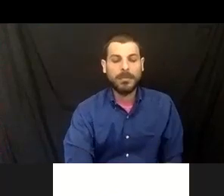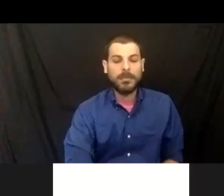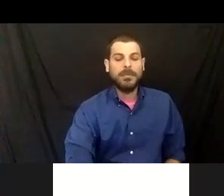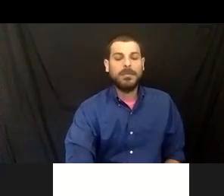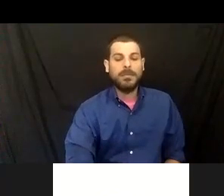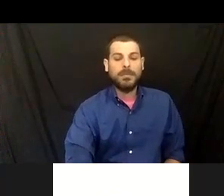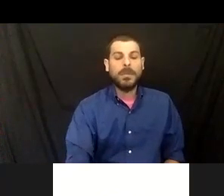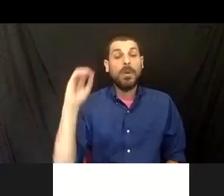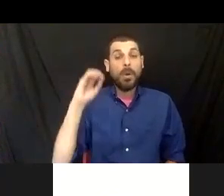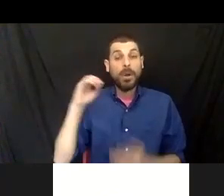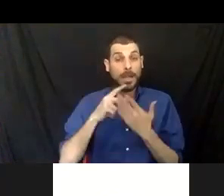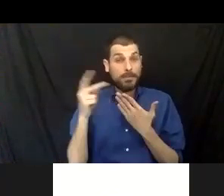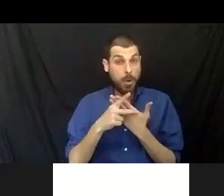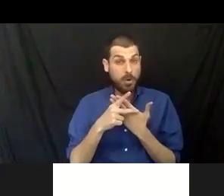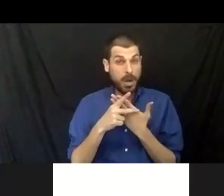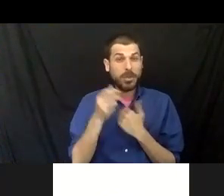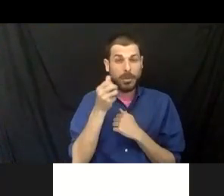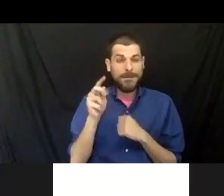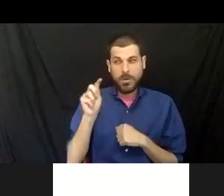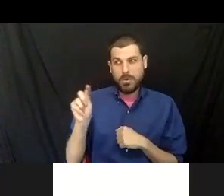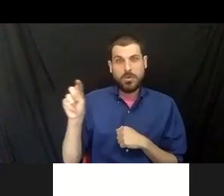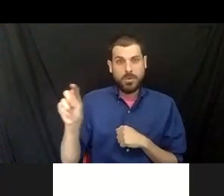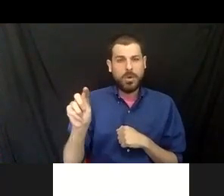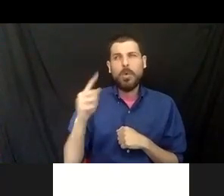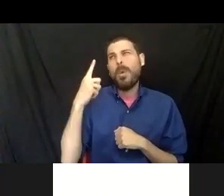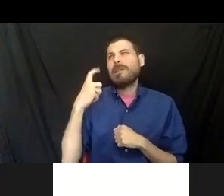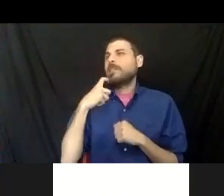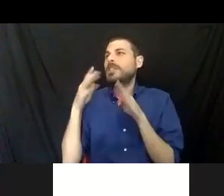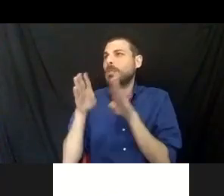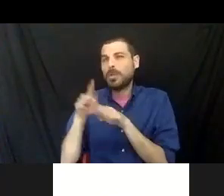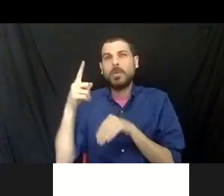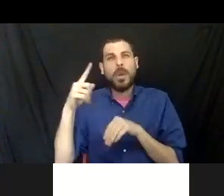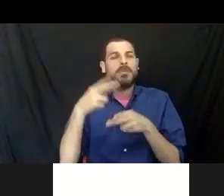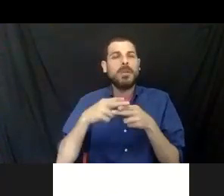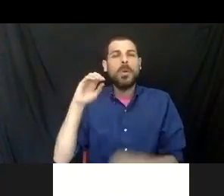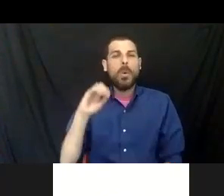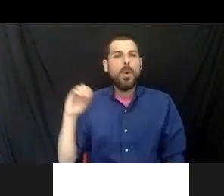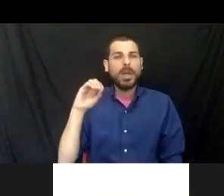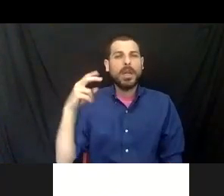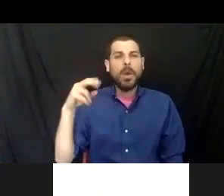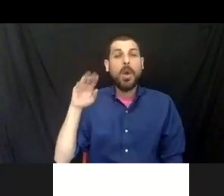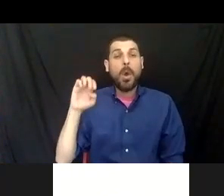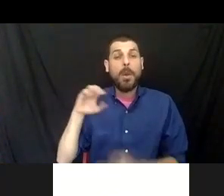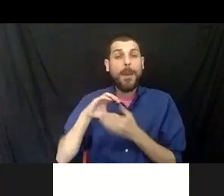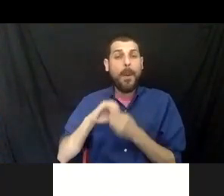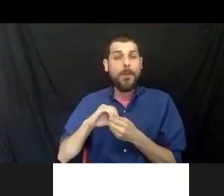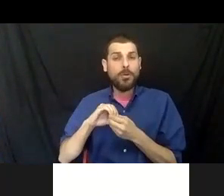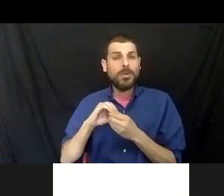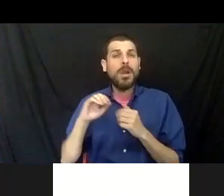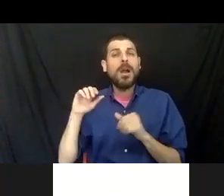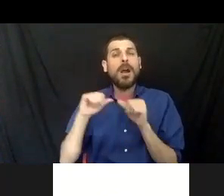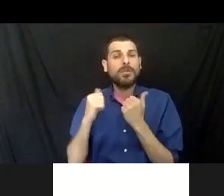just closed up. It was called the Oregon Homeownership Stabilization Initiative.